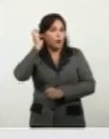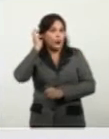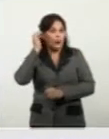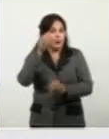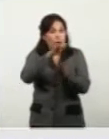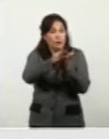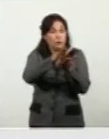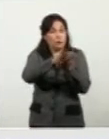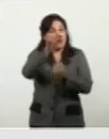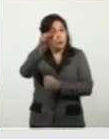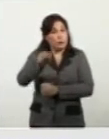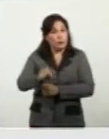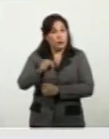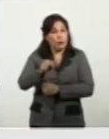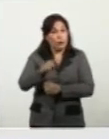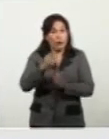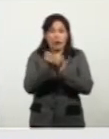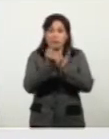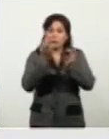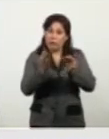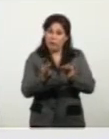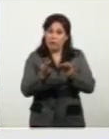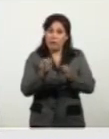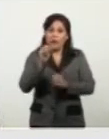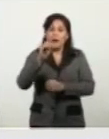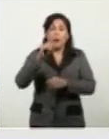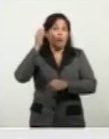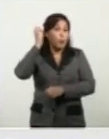Cuba, already